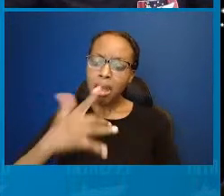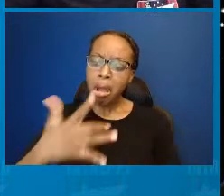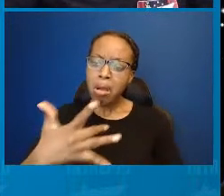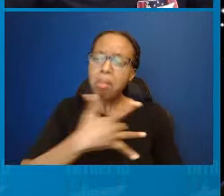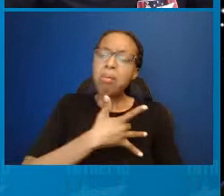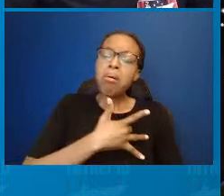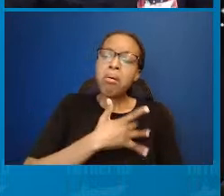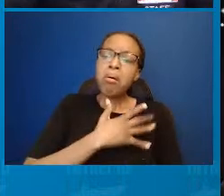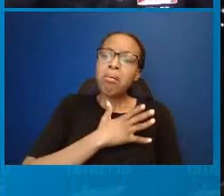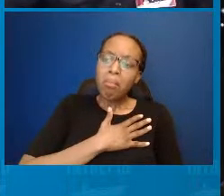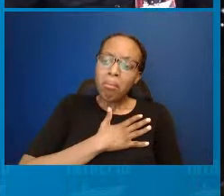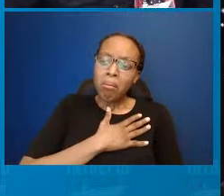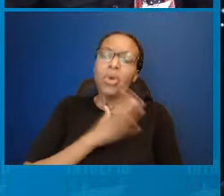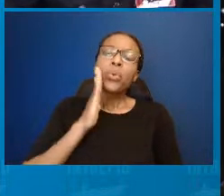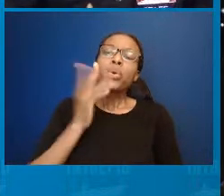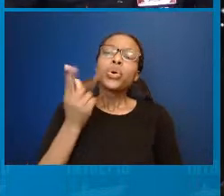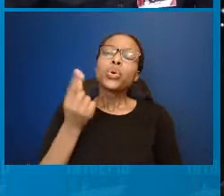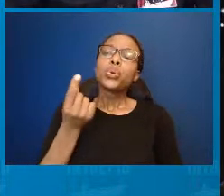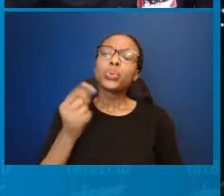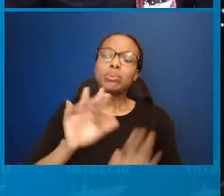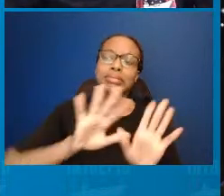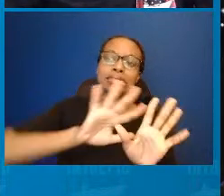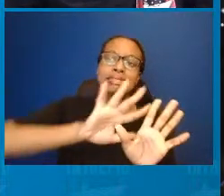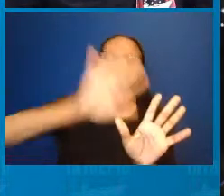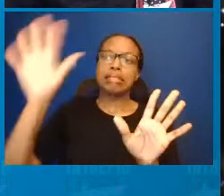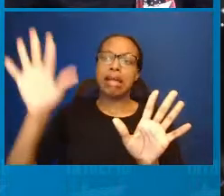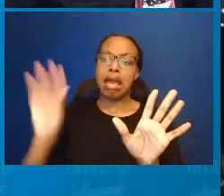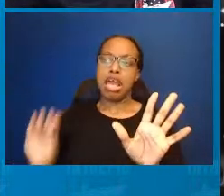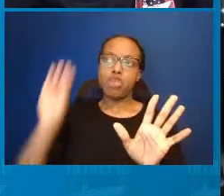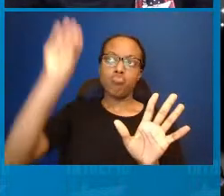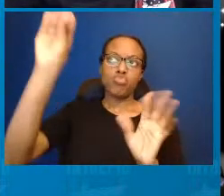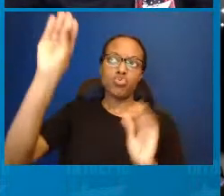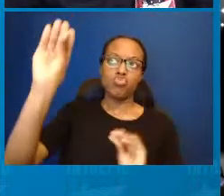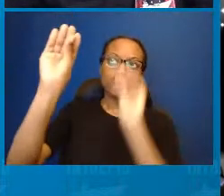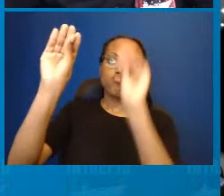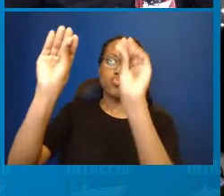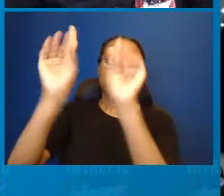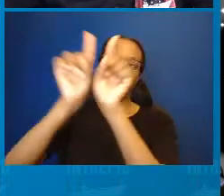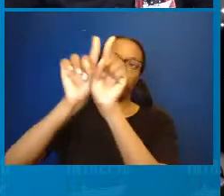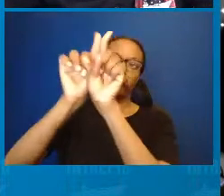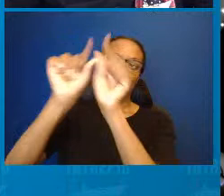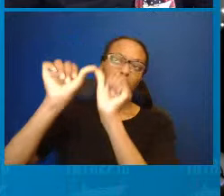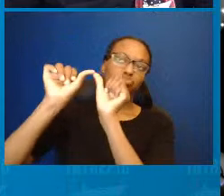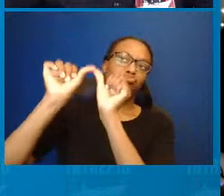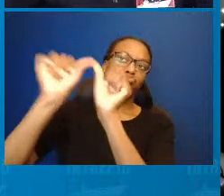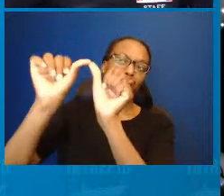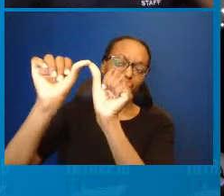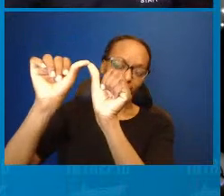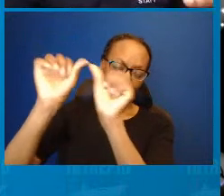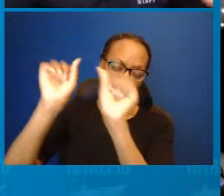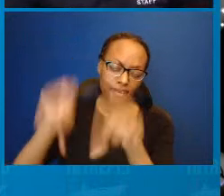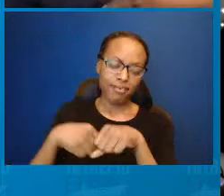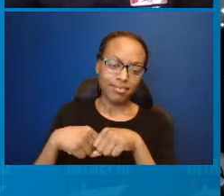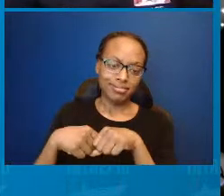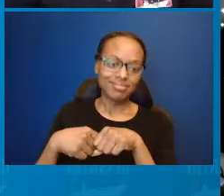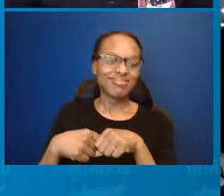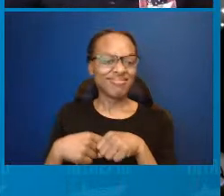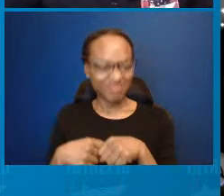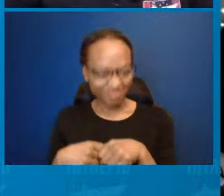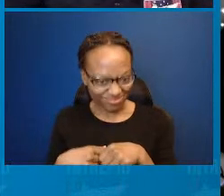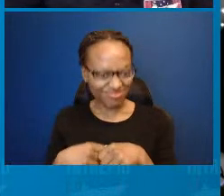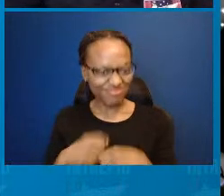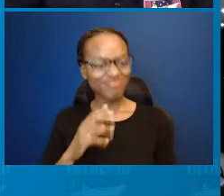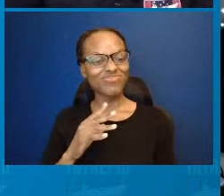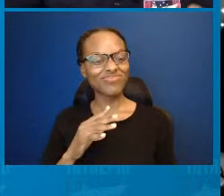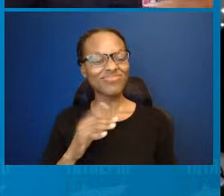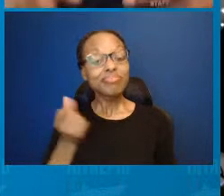of names, Zeus, gods, and all this stuff, right? A long time ago, people had these stories and they told these